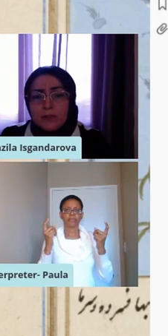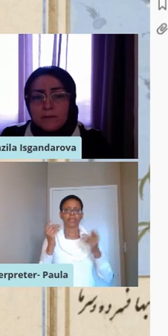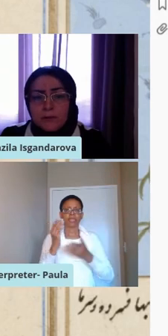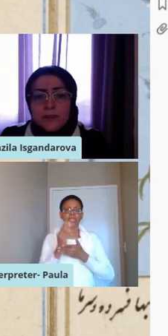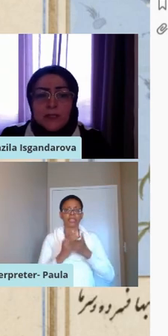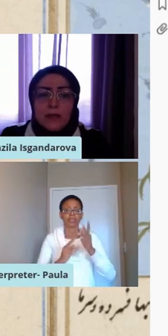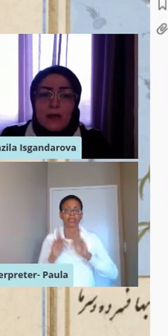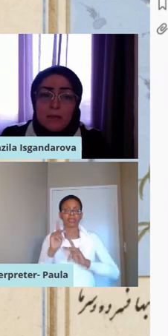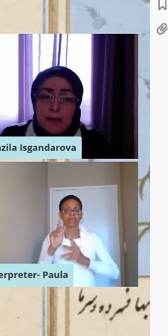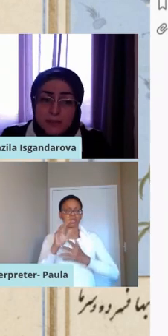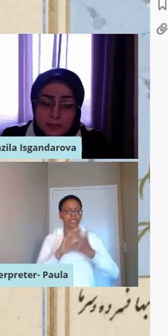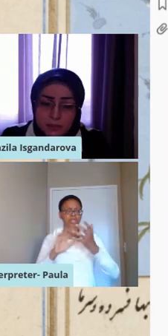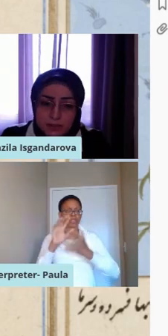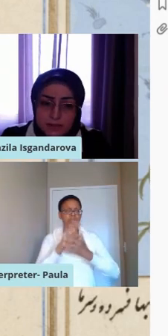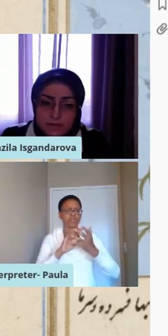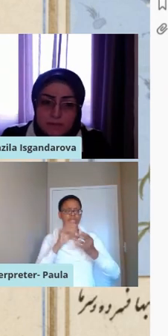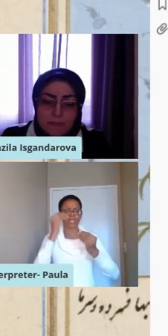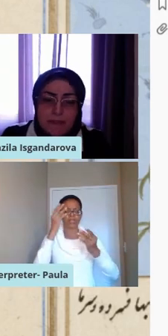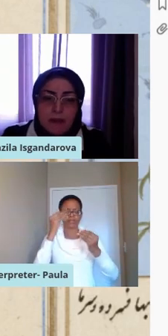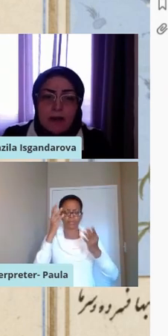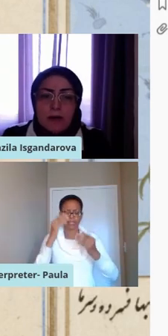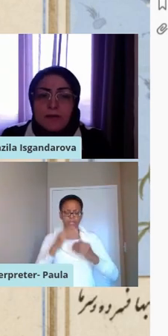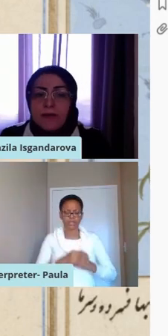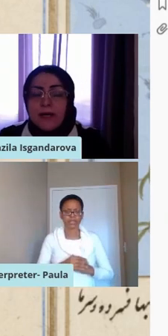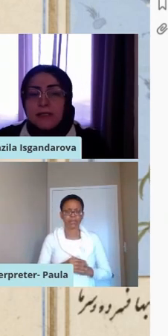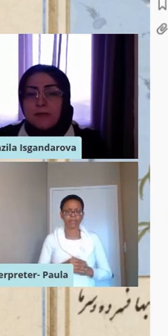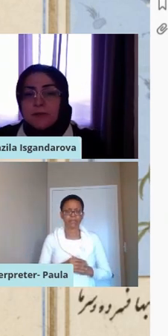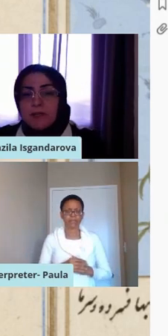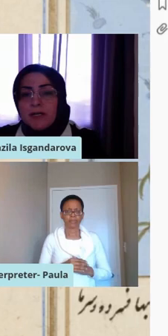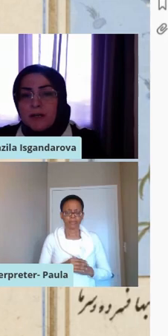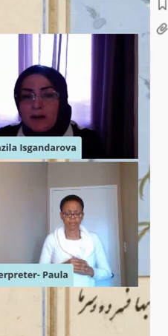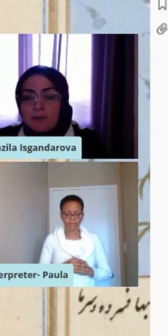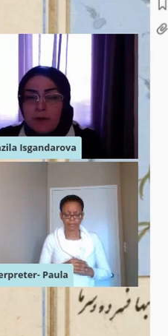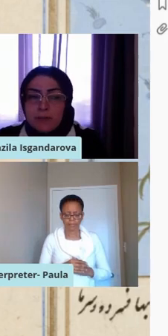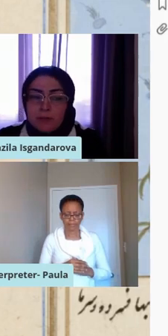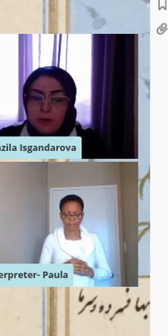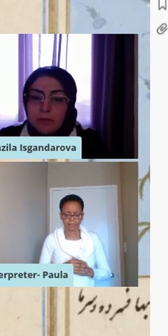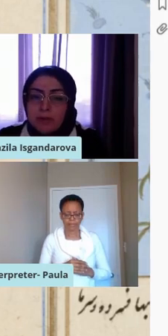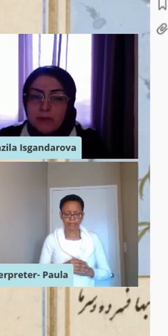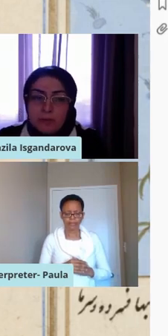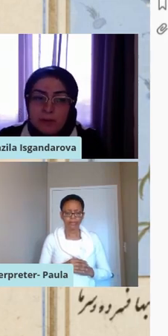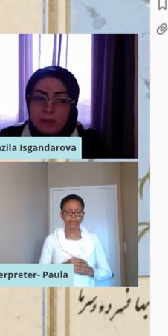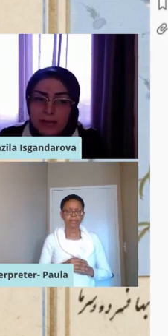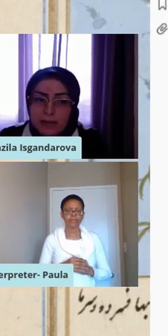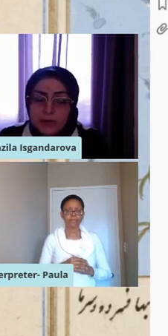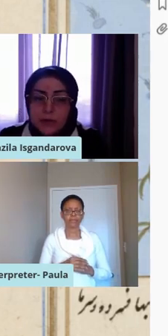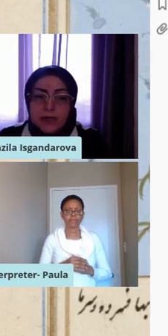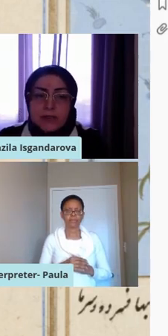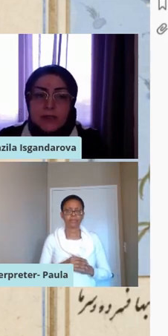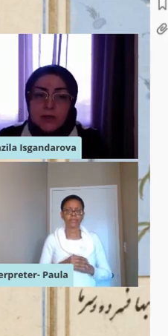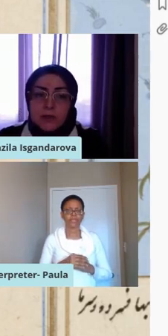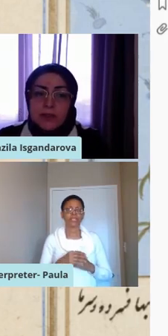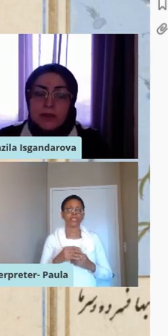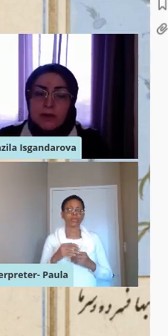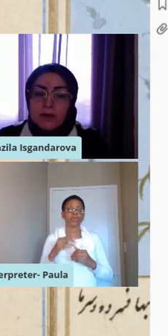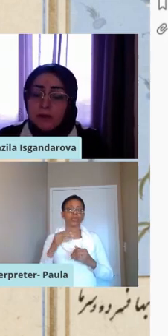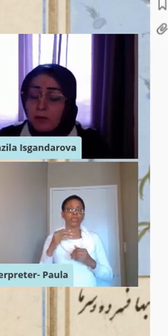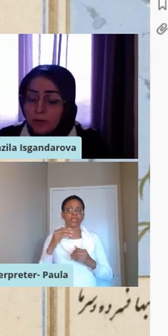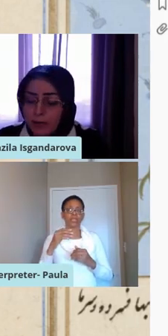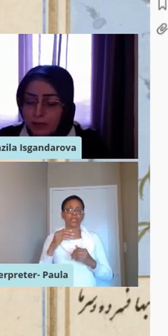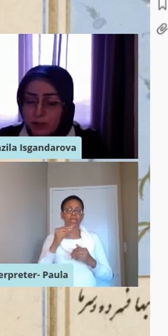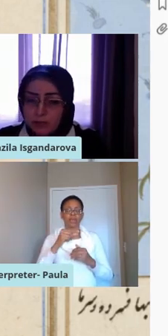some of the people got confusing messages. The Azerbaijani government prohibited public gatherings,